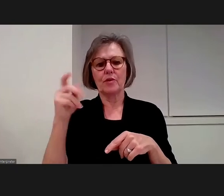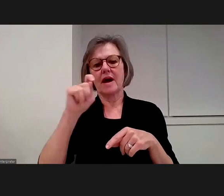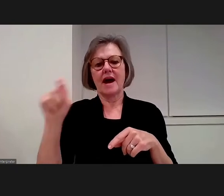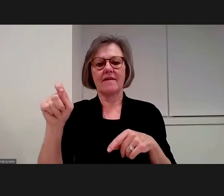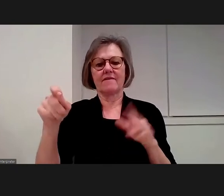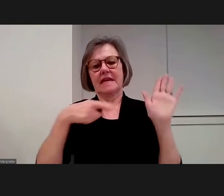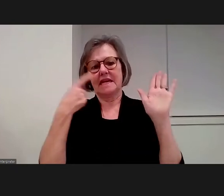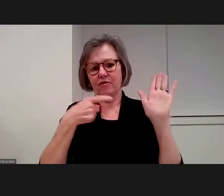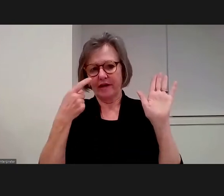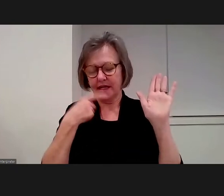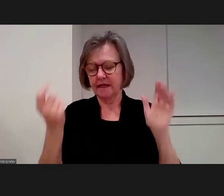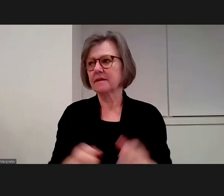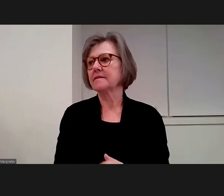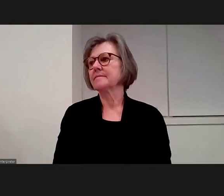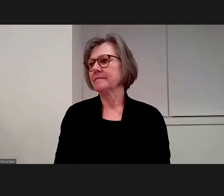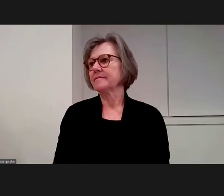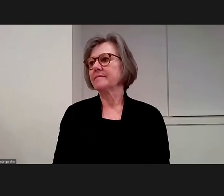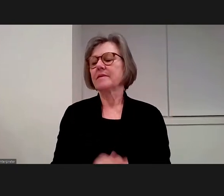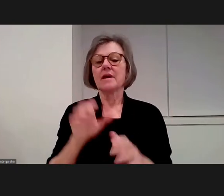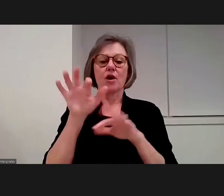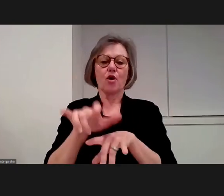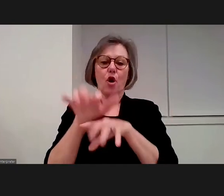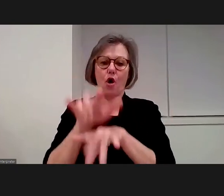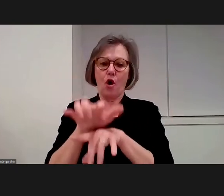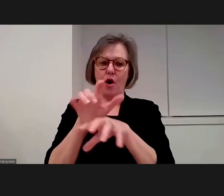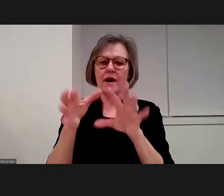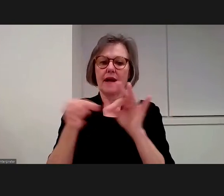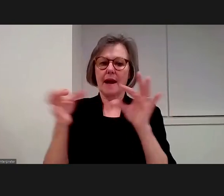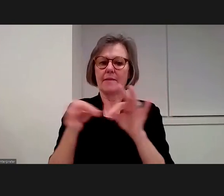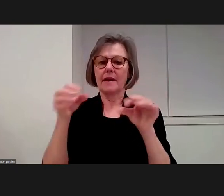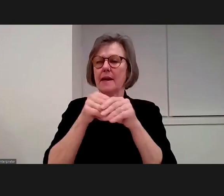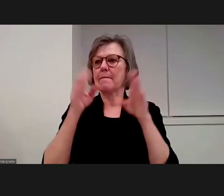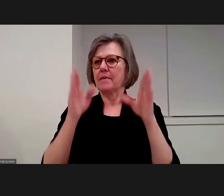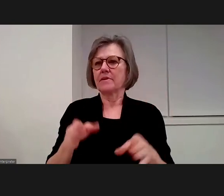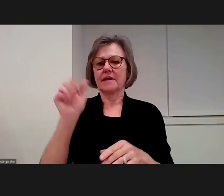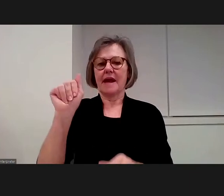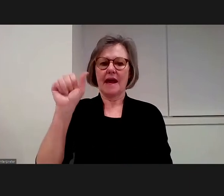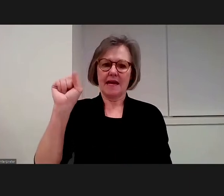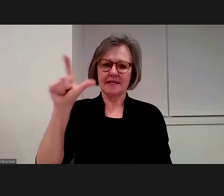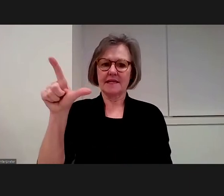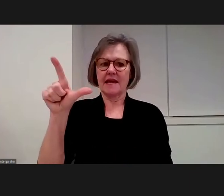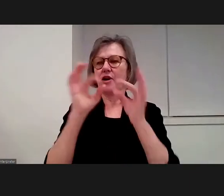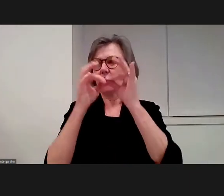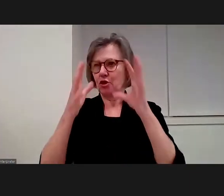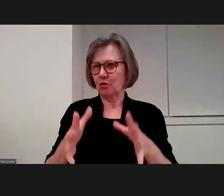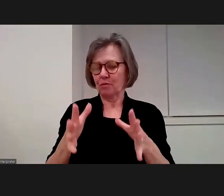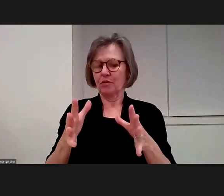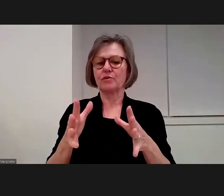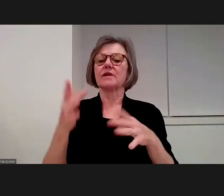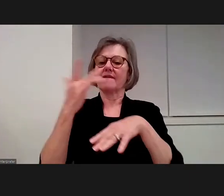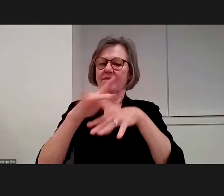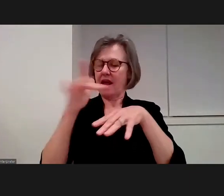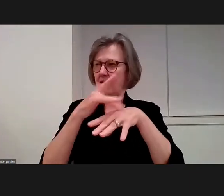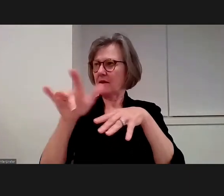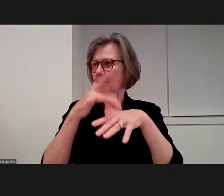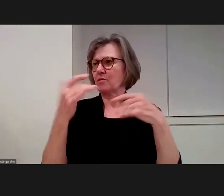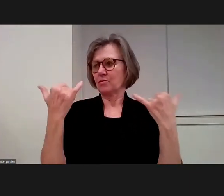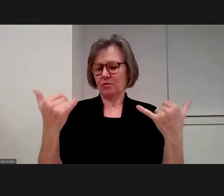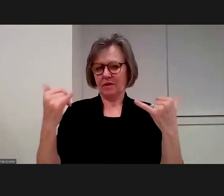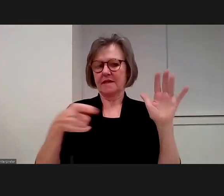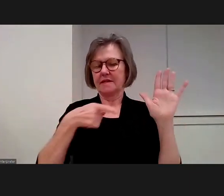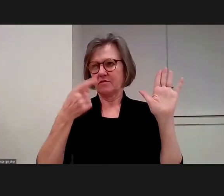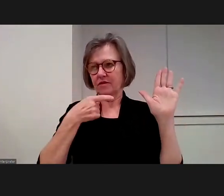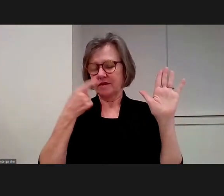new.mta.info/transparency/station-booth-hearing. Card captioning and in-person American Sign Language interpreters are available at today's